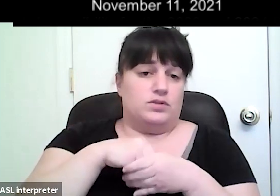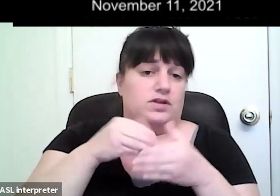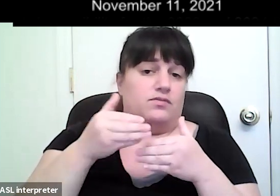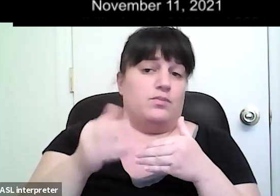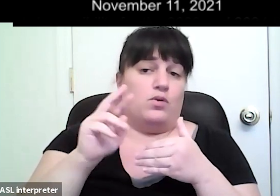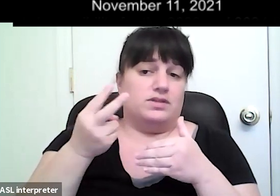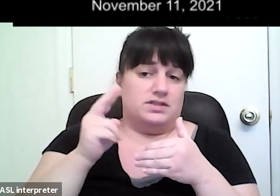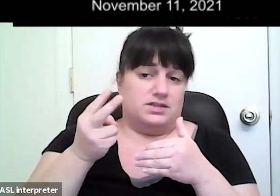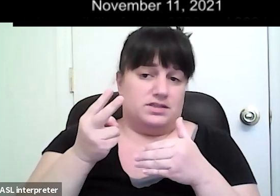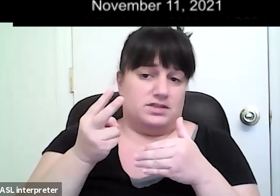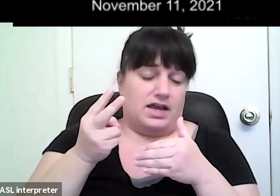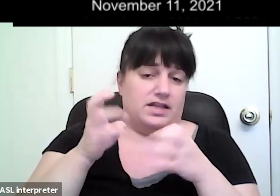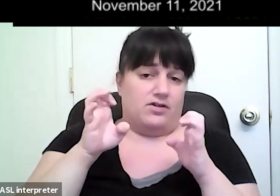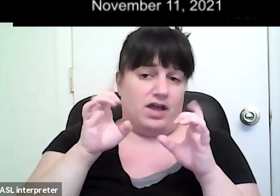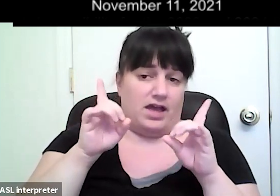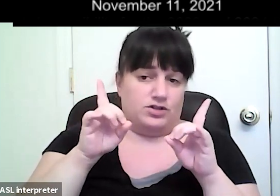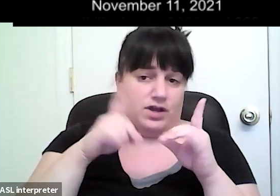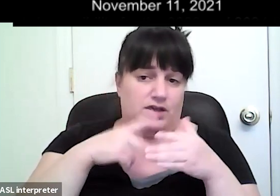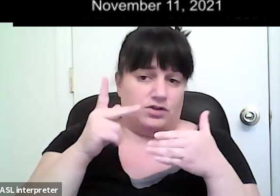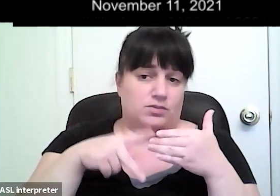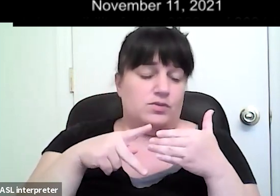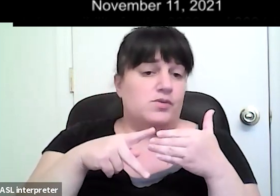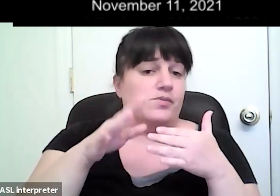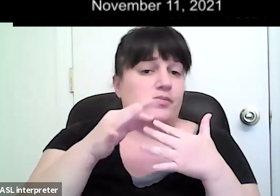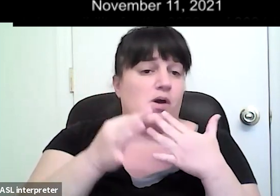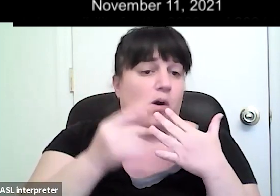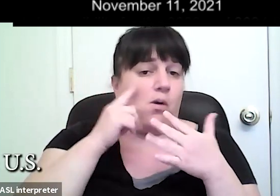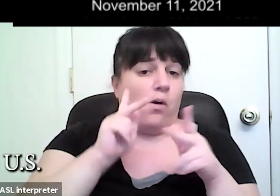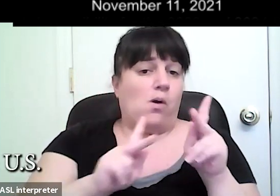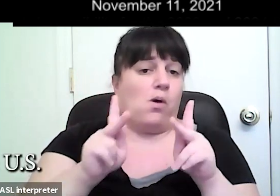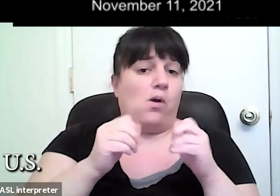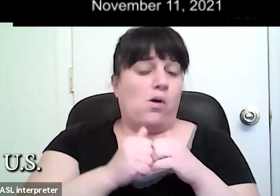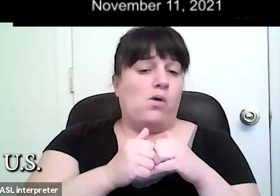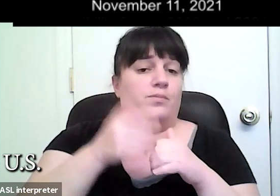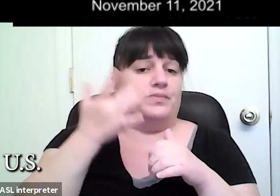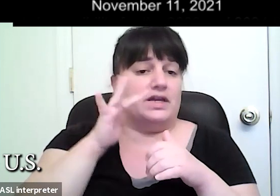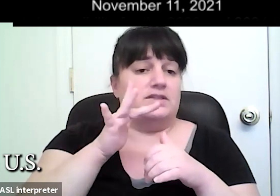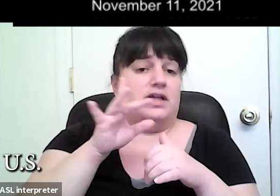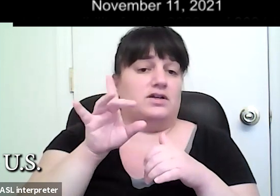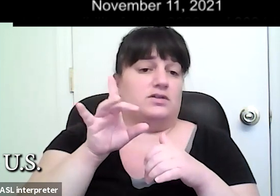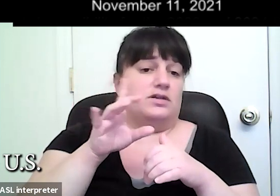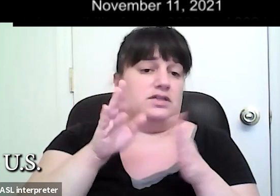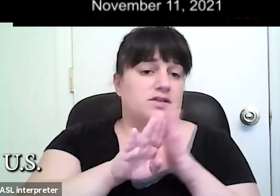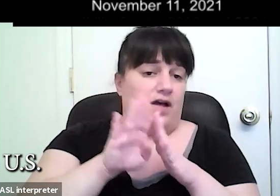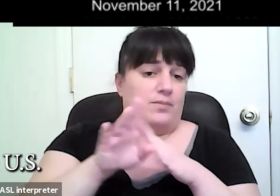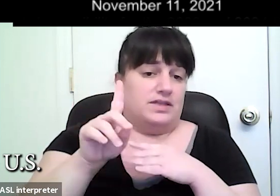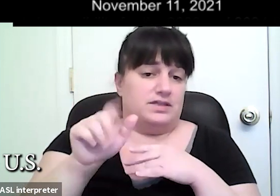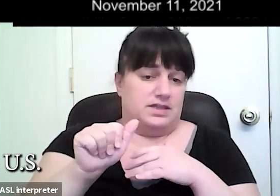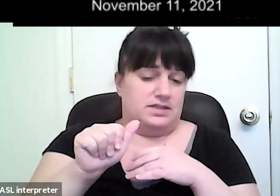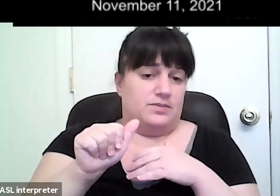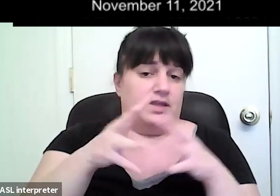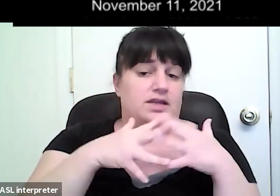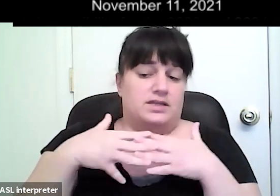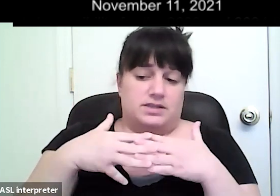post-secondary educational program options for individuals with intellectual and developmental disabilities in the